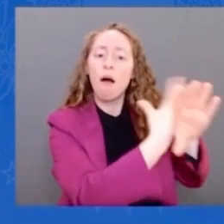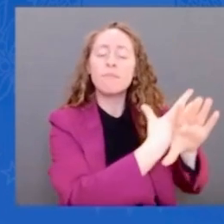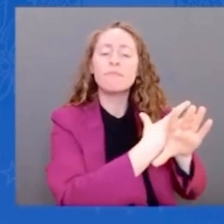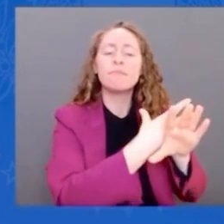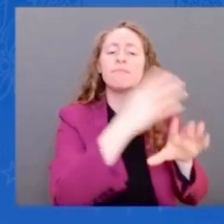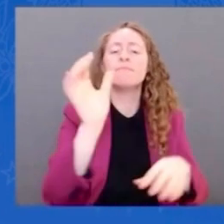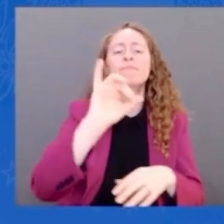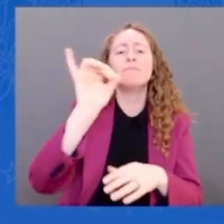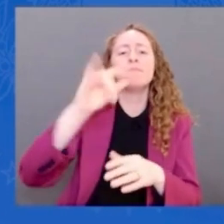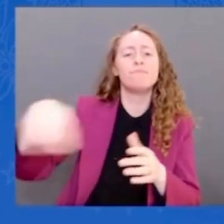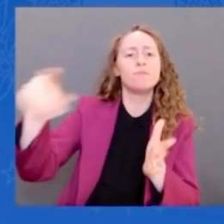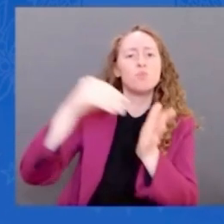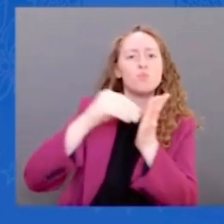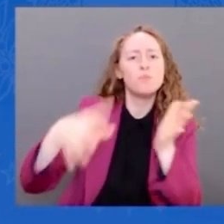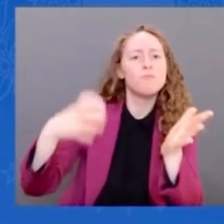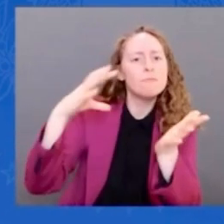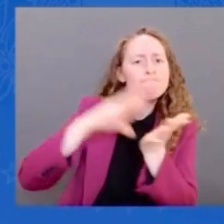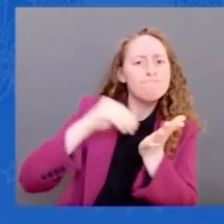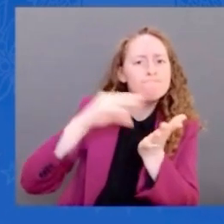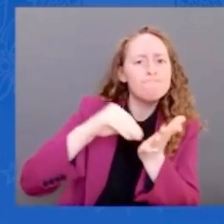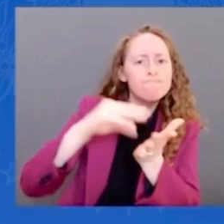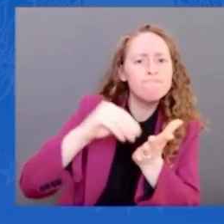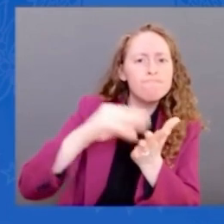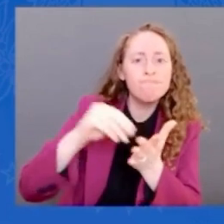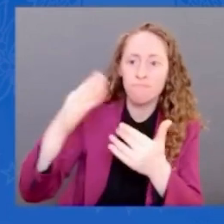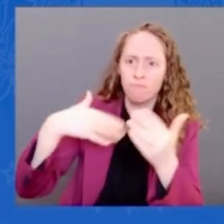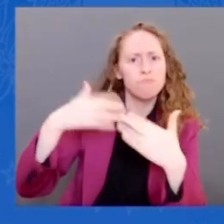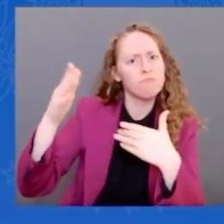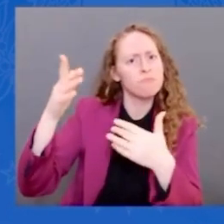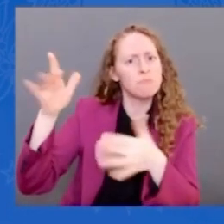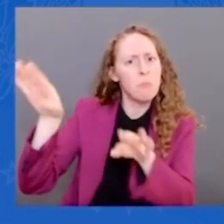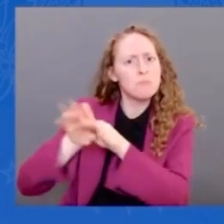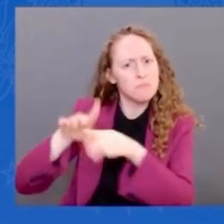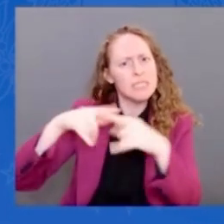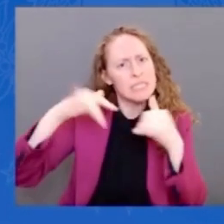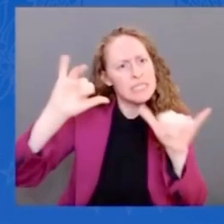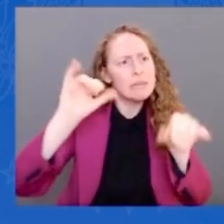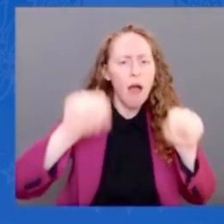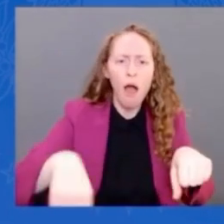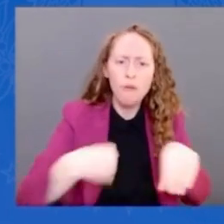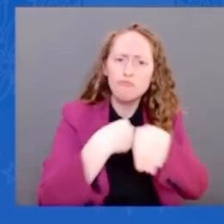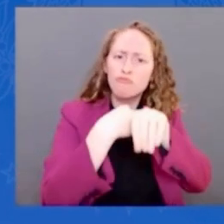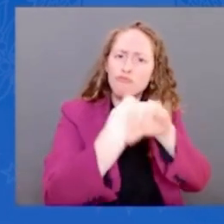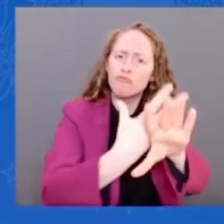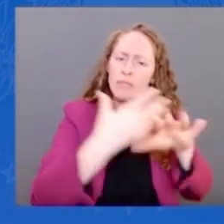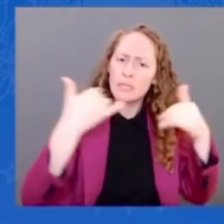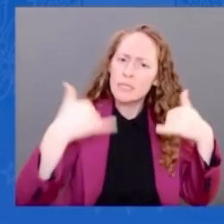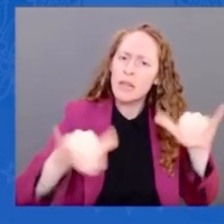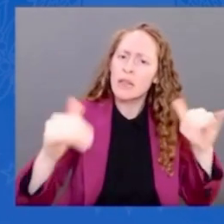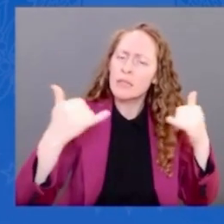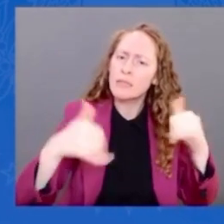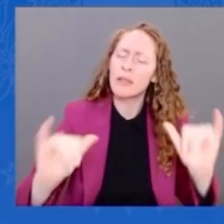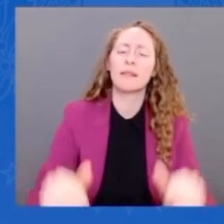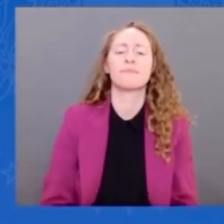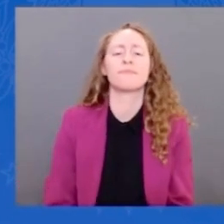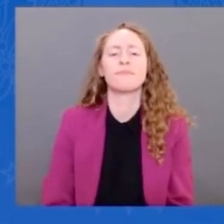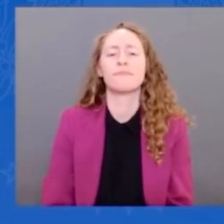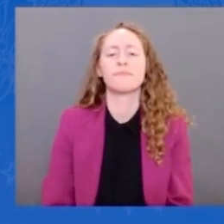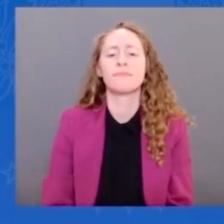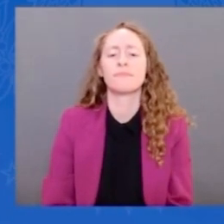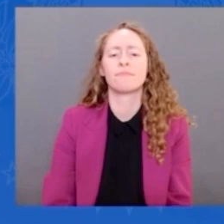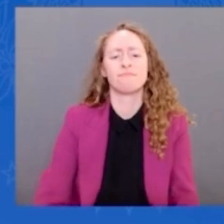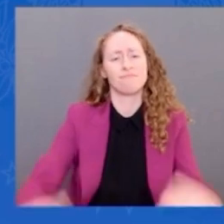allowing millions of workers to do their job remotely, allowing a small business to stay